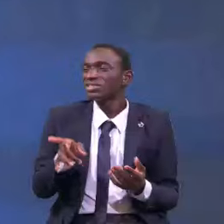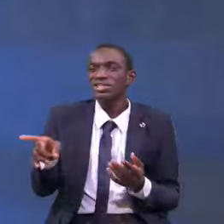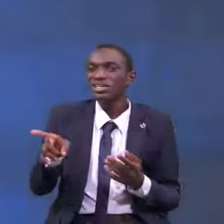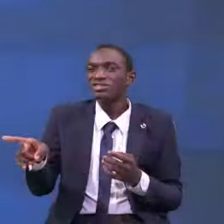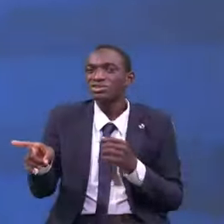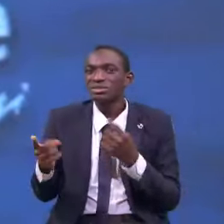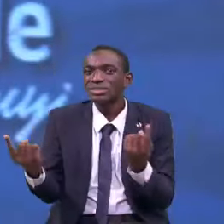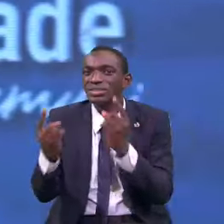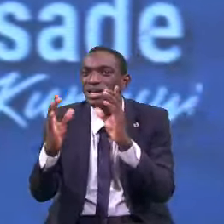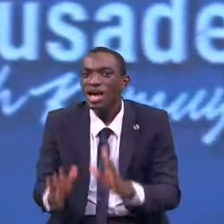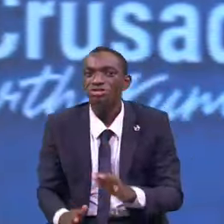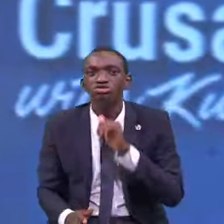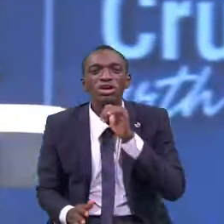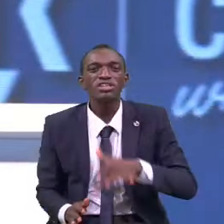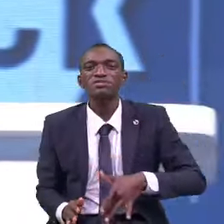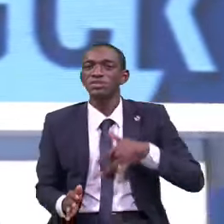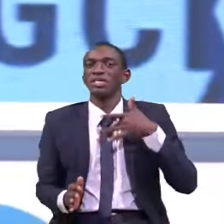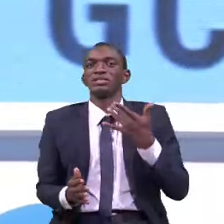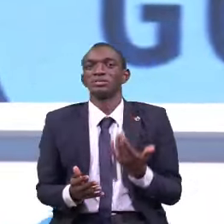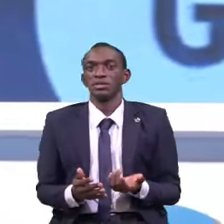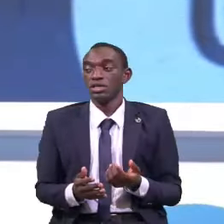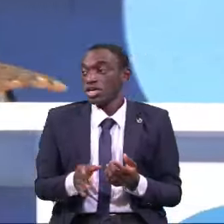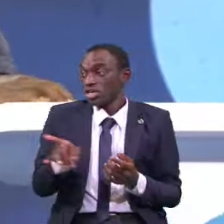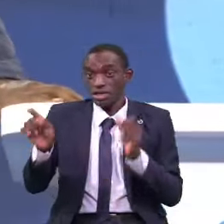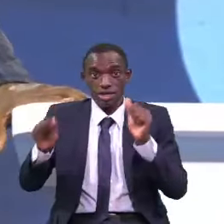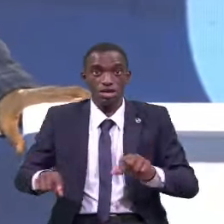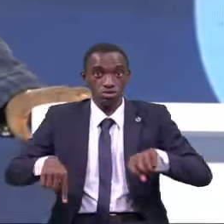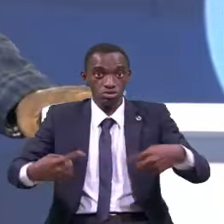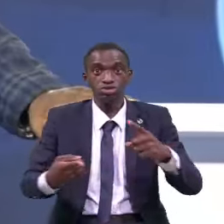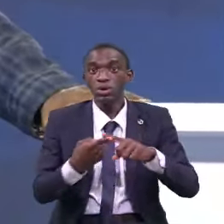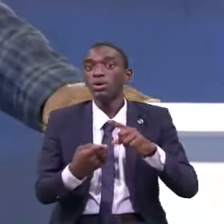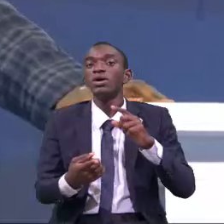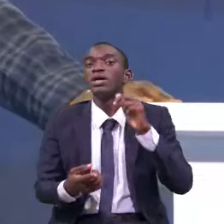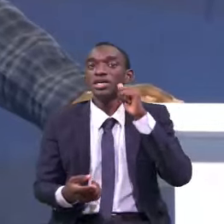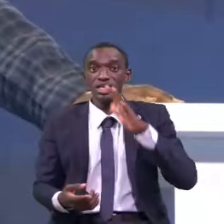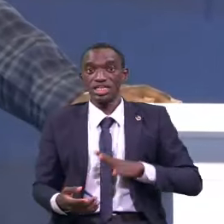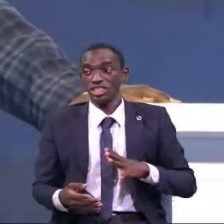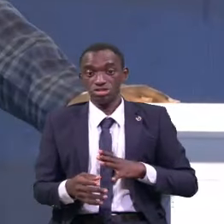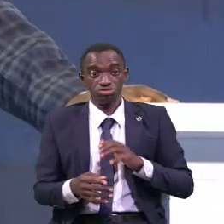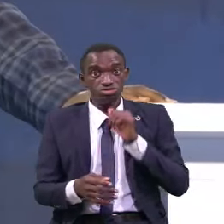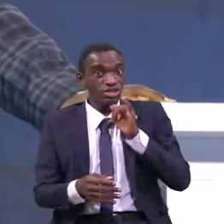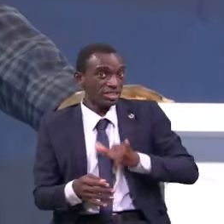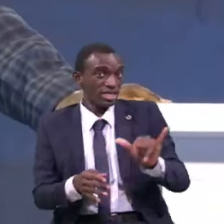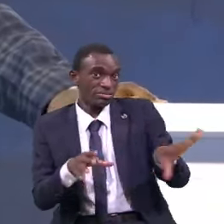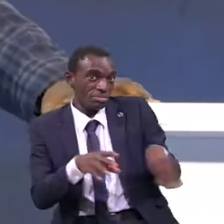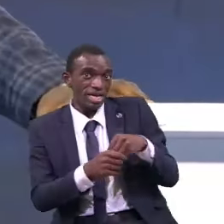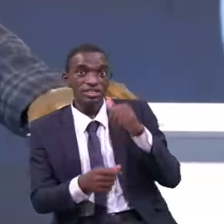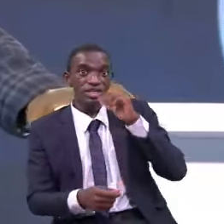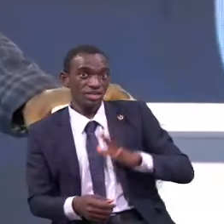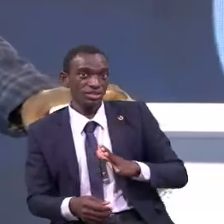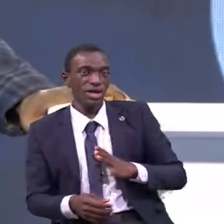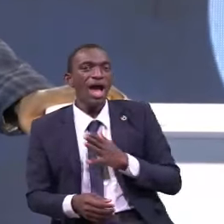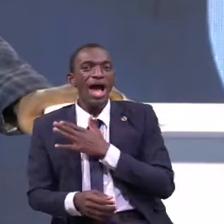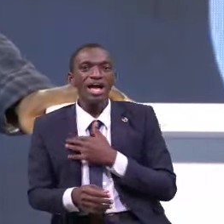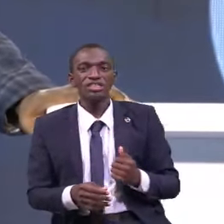insensitive. They might go to a lady, an unmarried lady, and they have